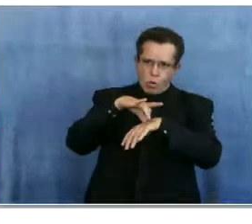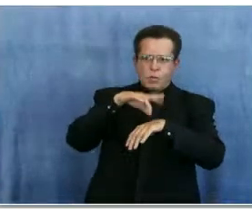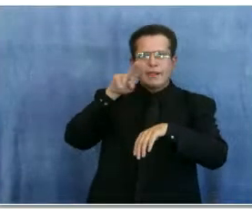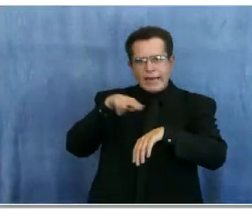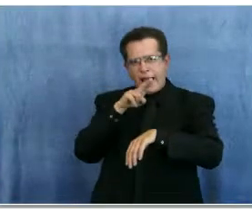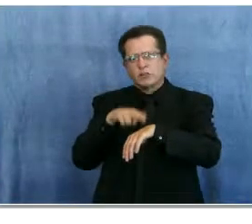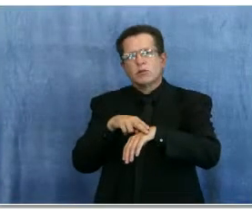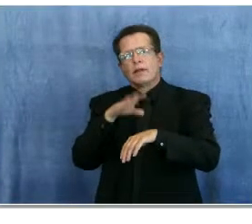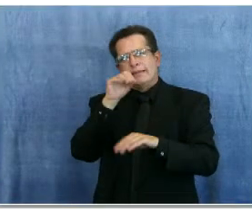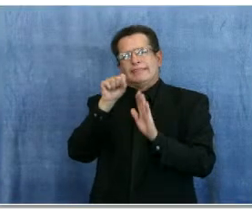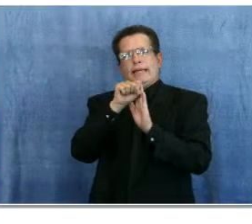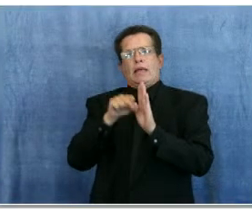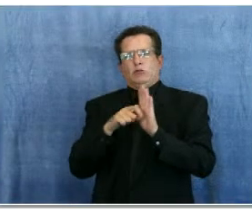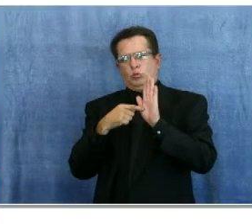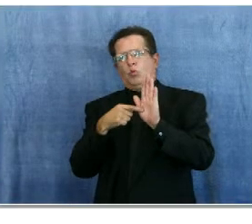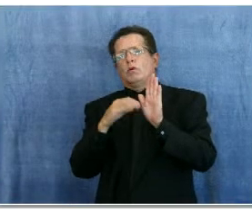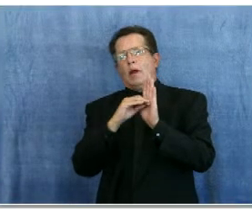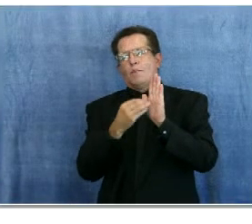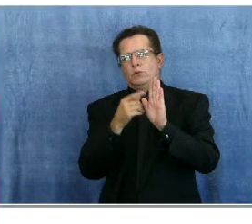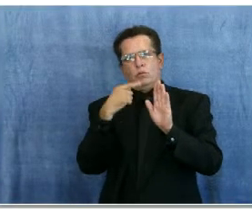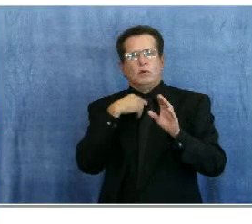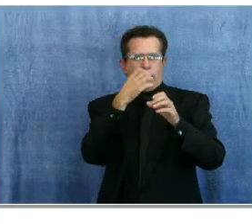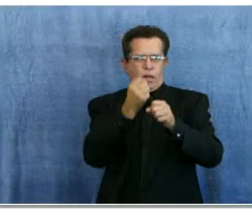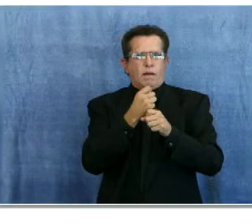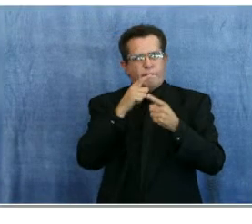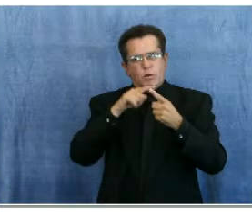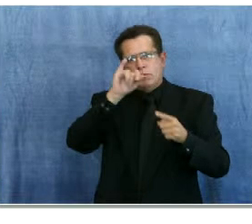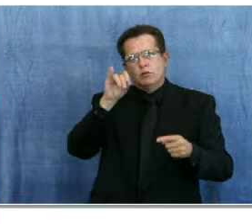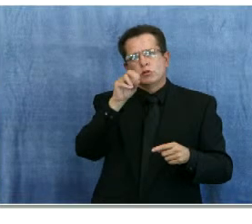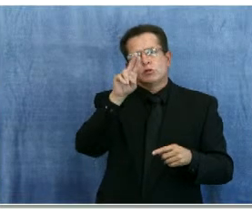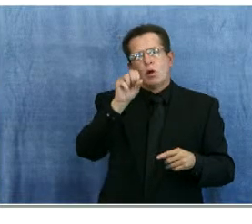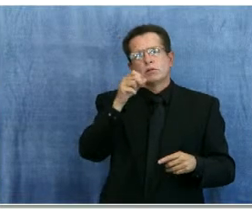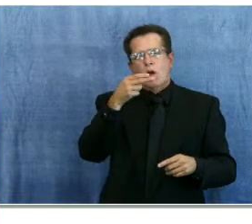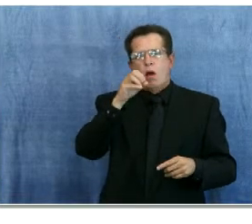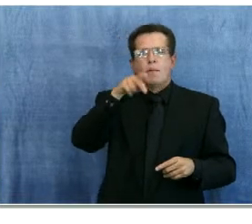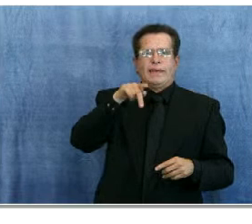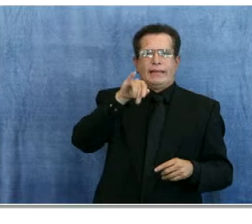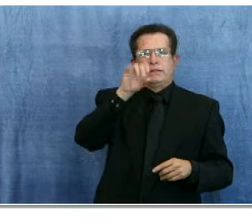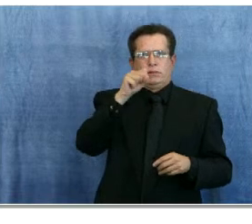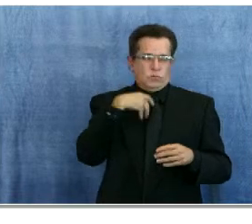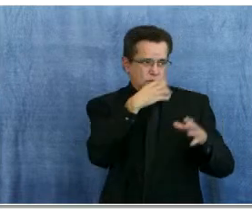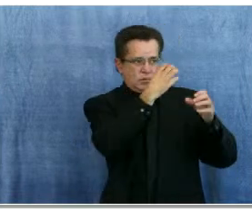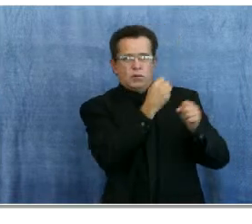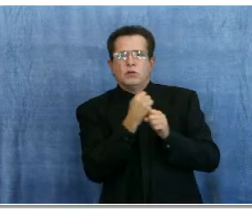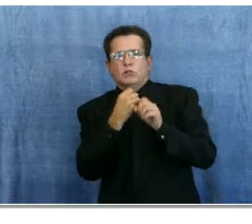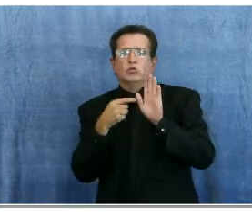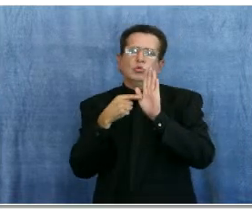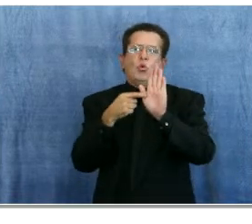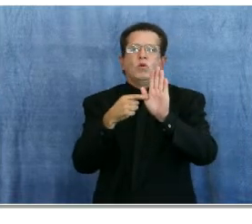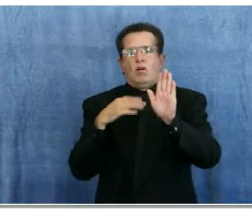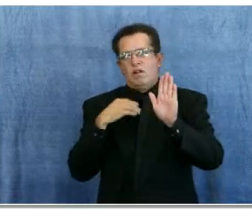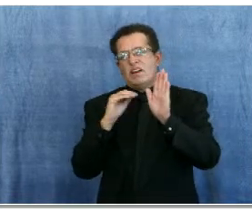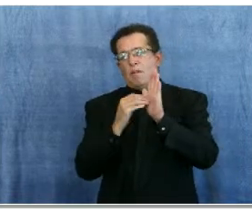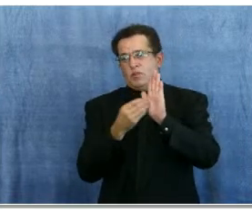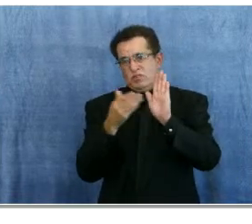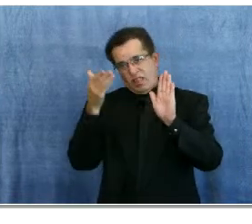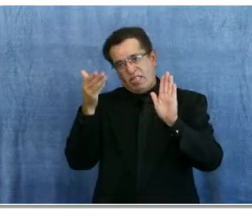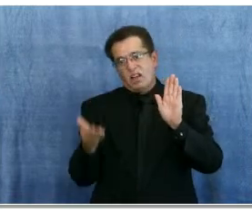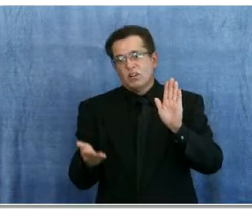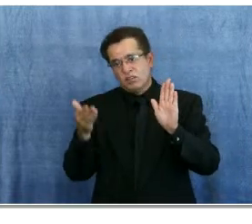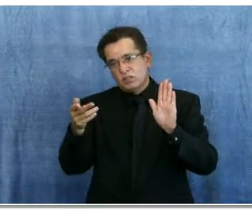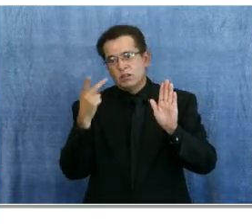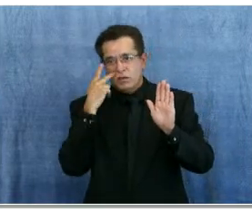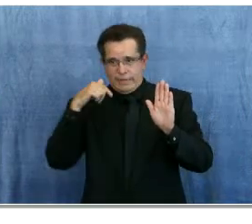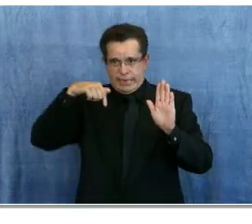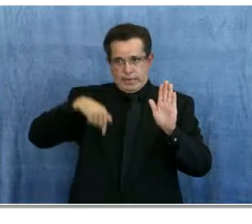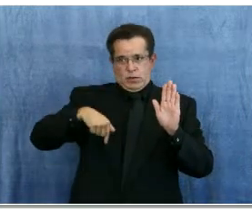data that we normally get from the Johns Hopkins dashboard around noon each day. Today's local statistics in San Diego